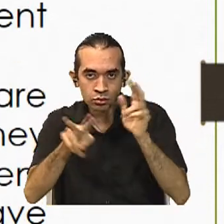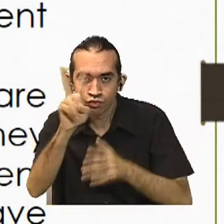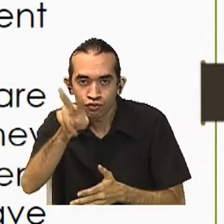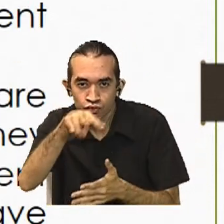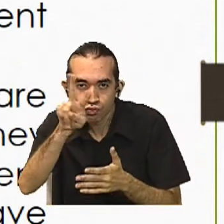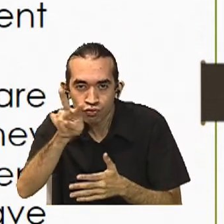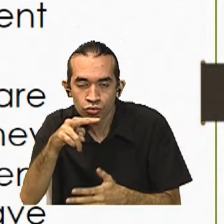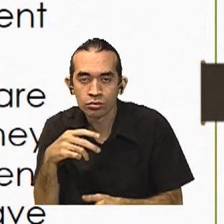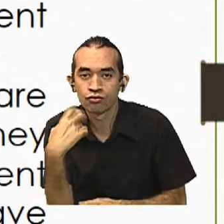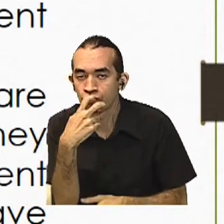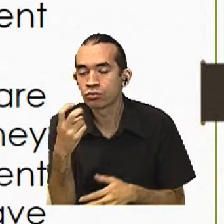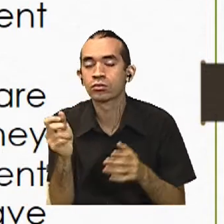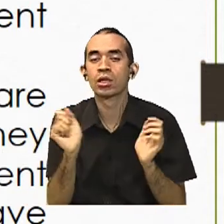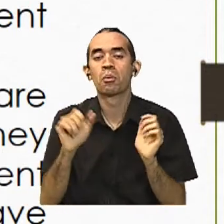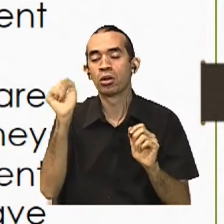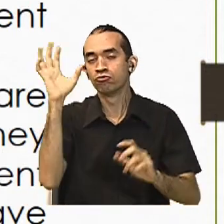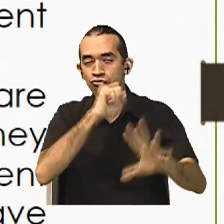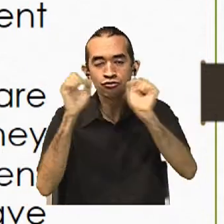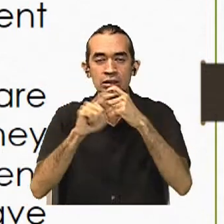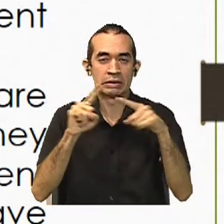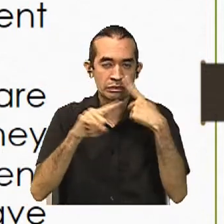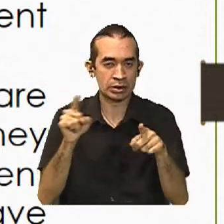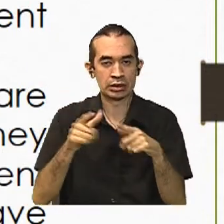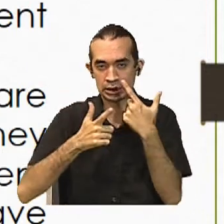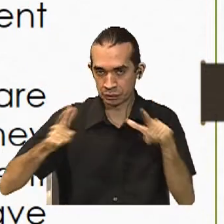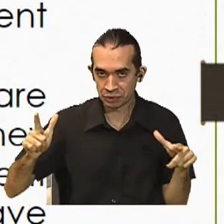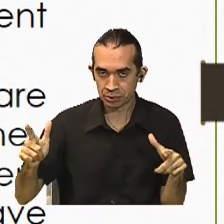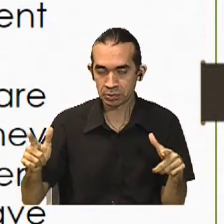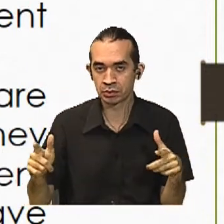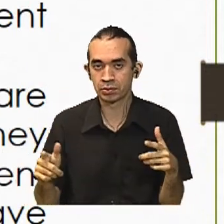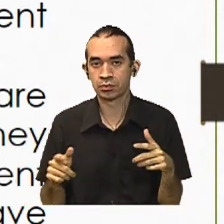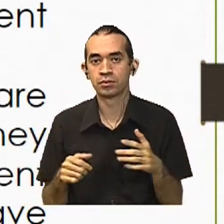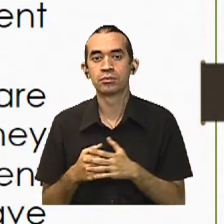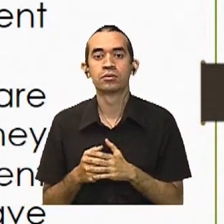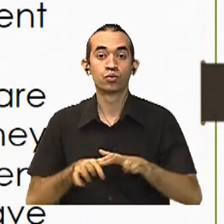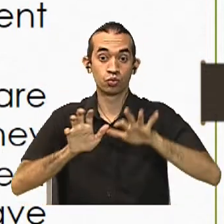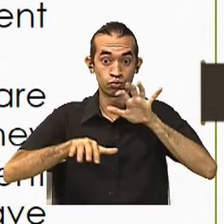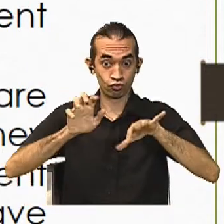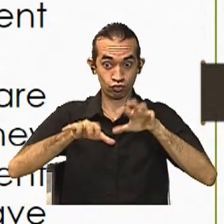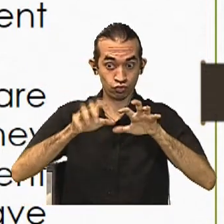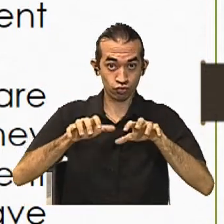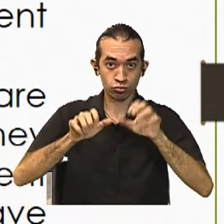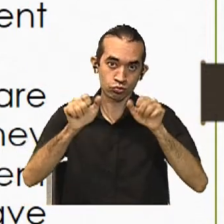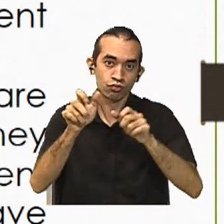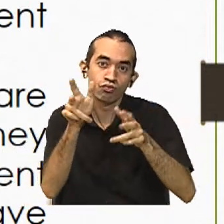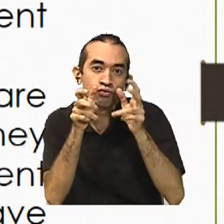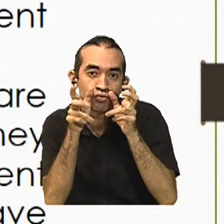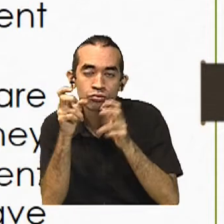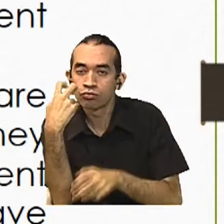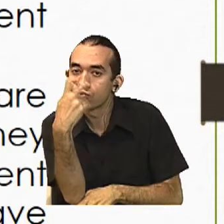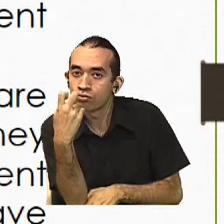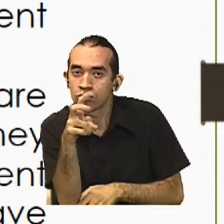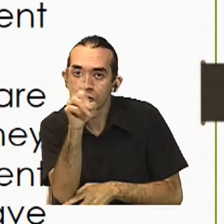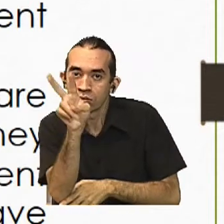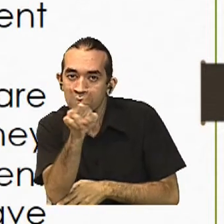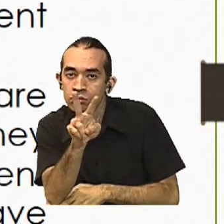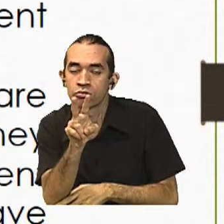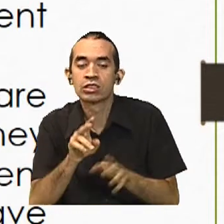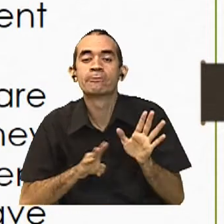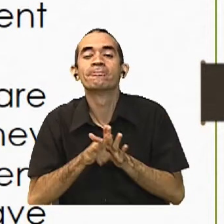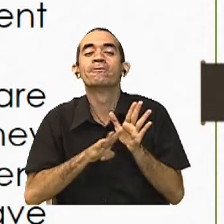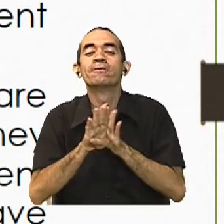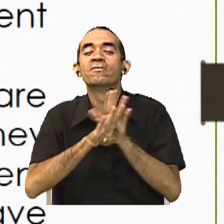distinguish between different languages. All the computers that can read lips are already in